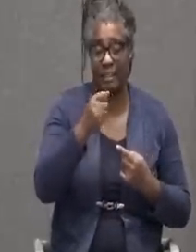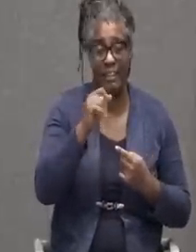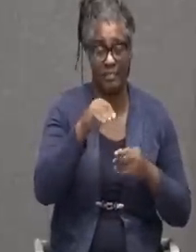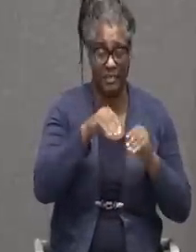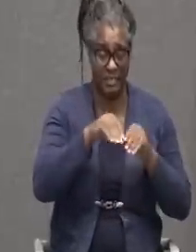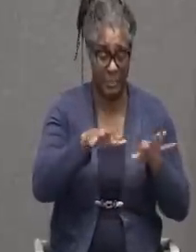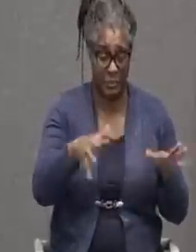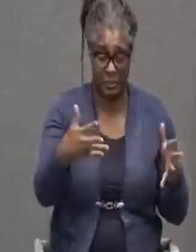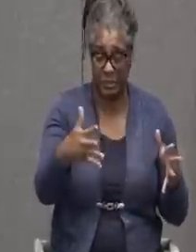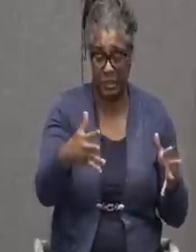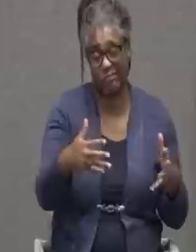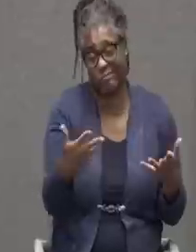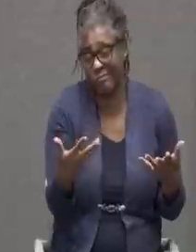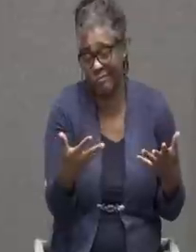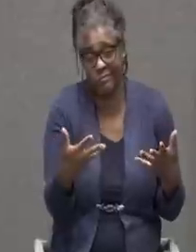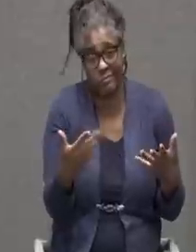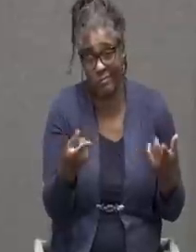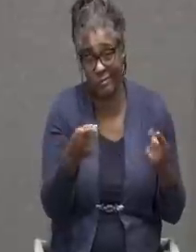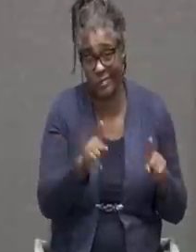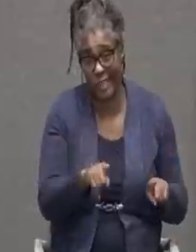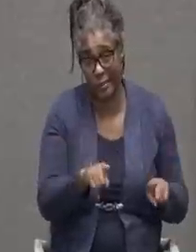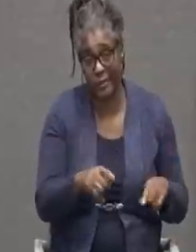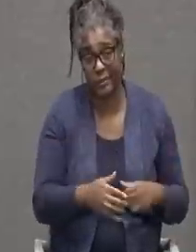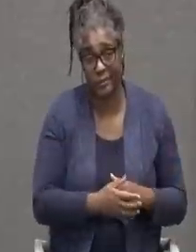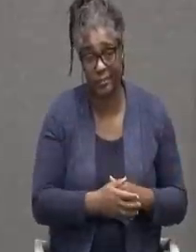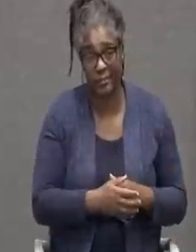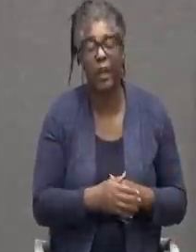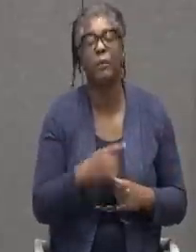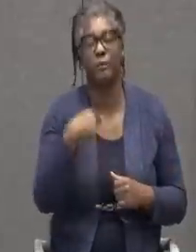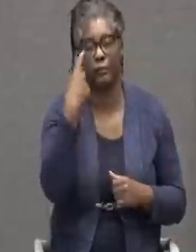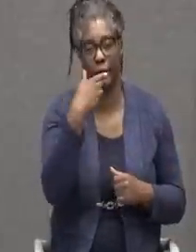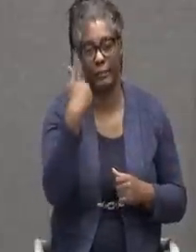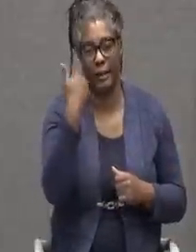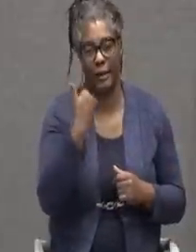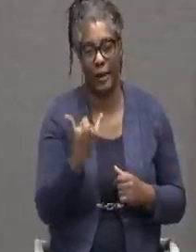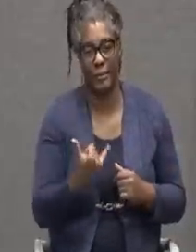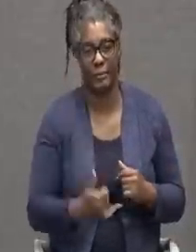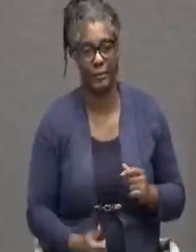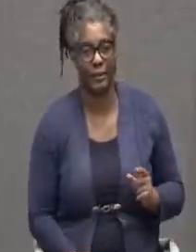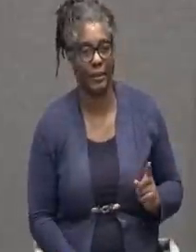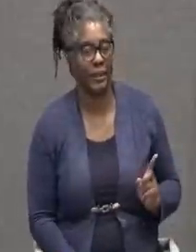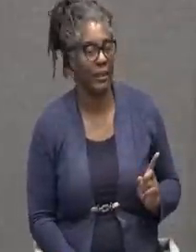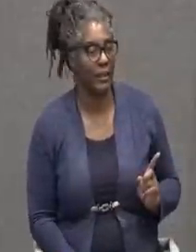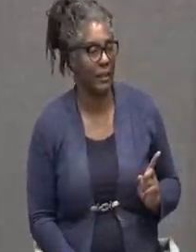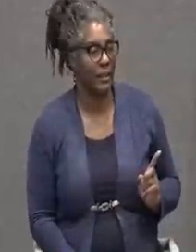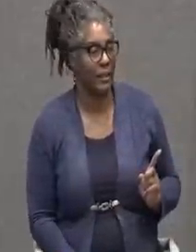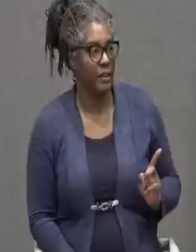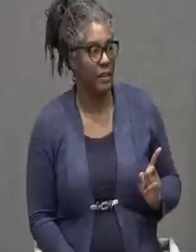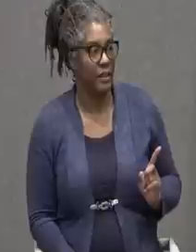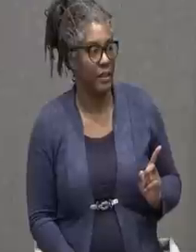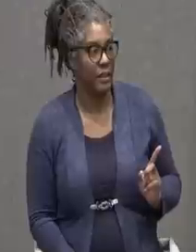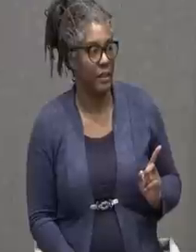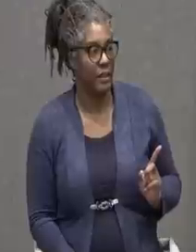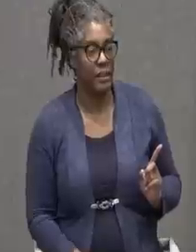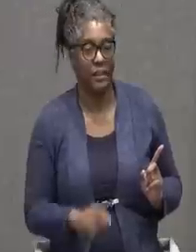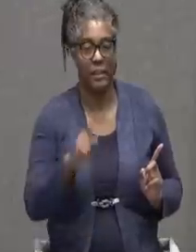right. That looks a lot better. I'm gonna have to fix that leg.